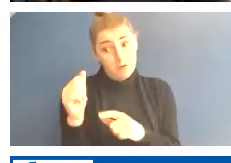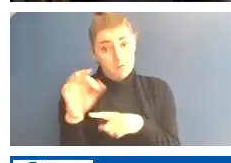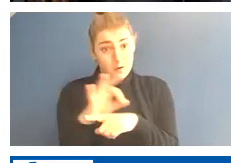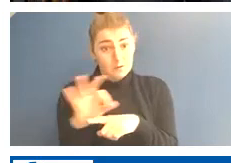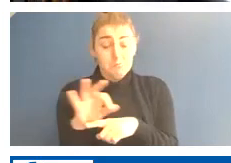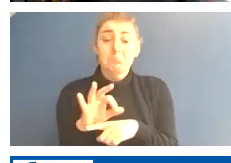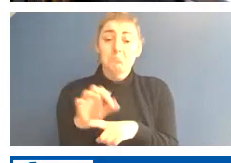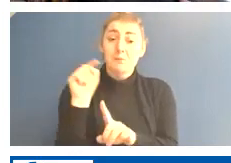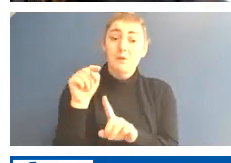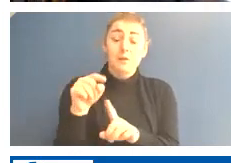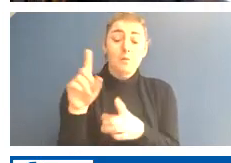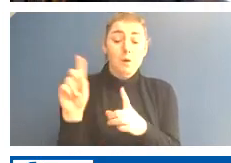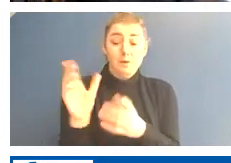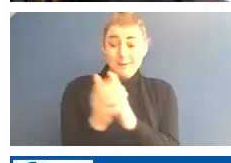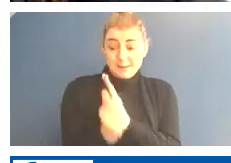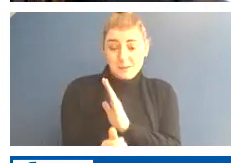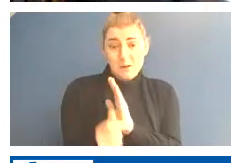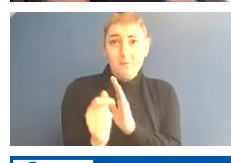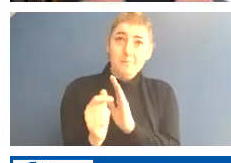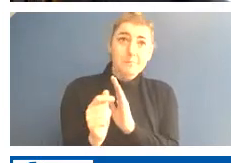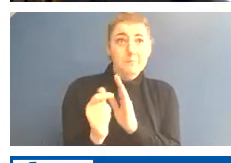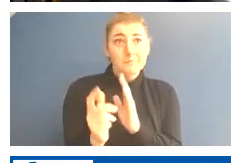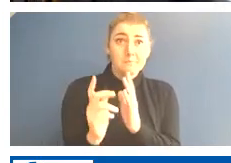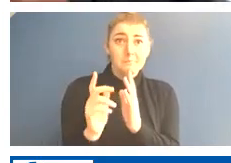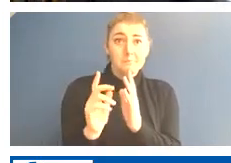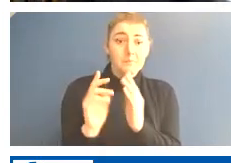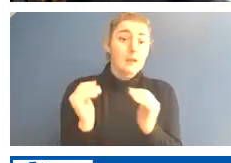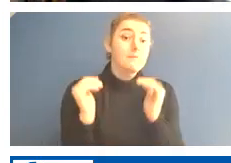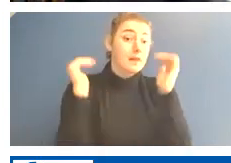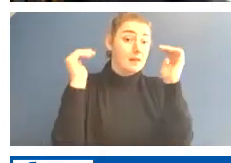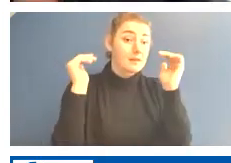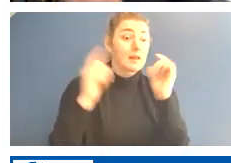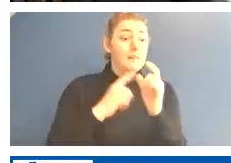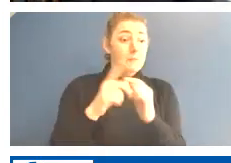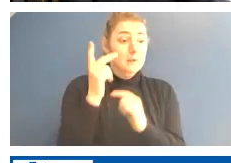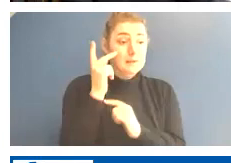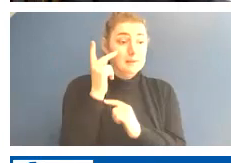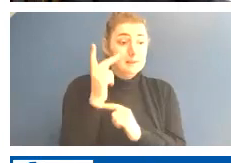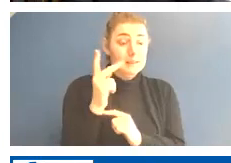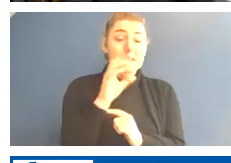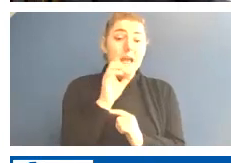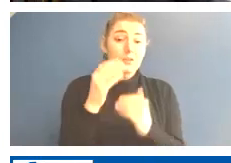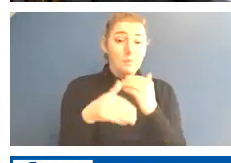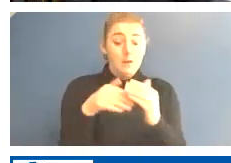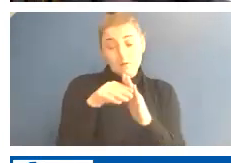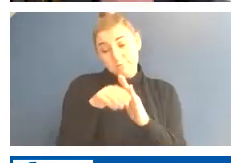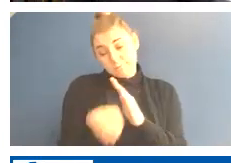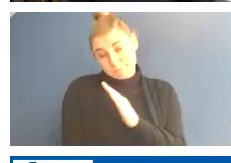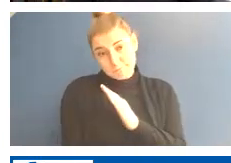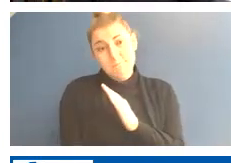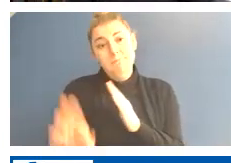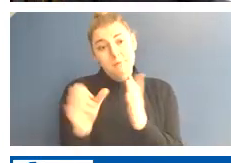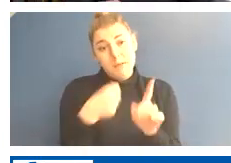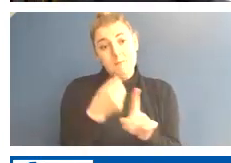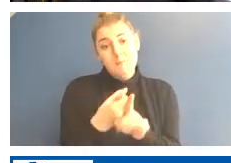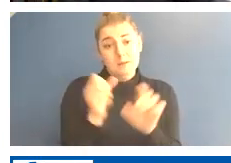especially those where skills are relatively intact or advanced, we see the aging process have much more of an